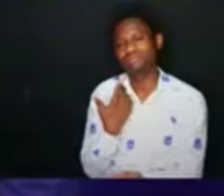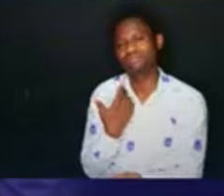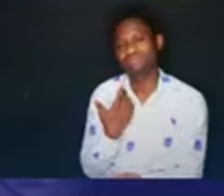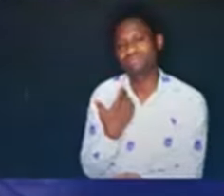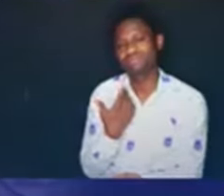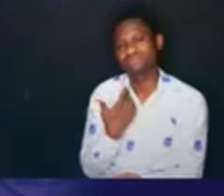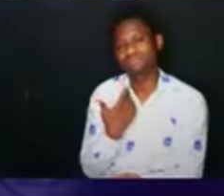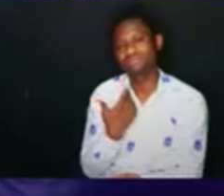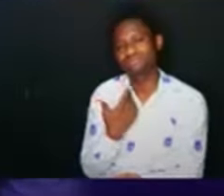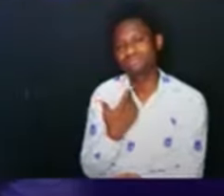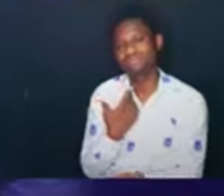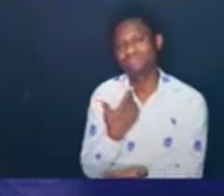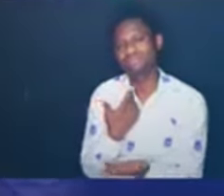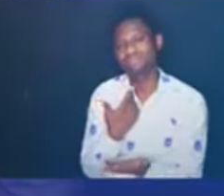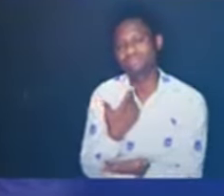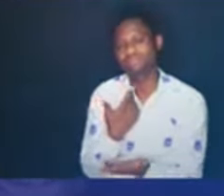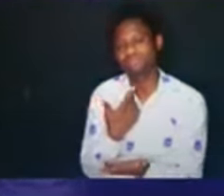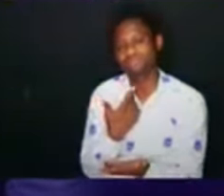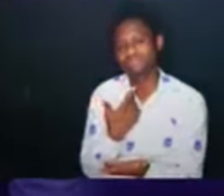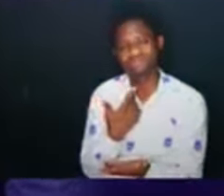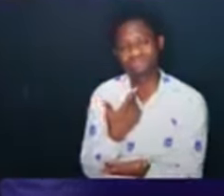they said. Verse